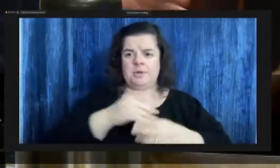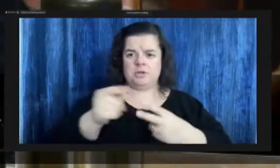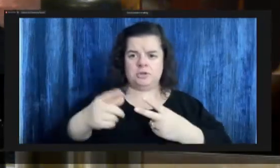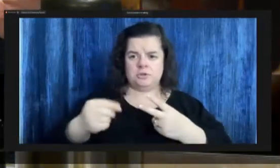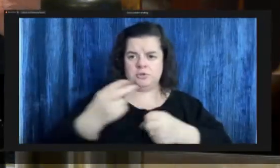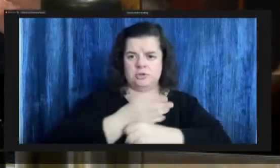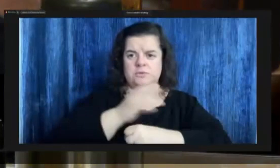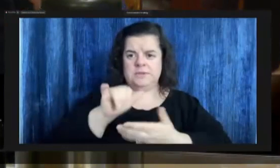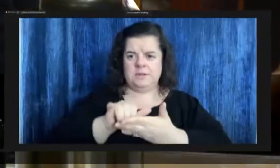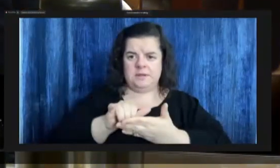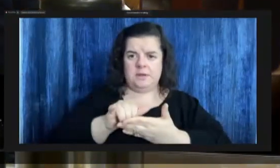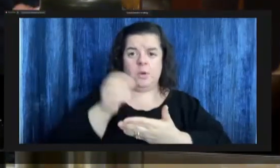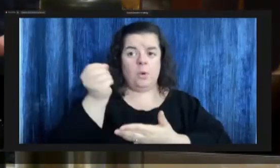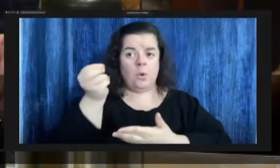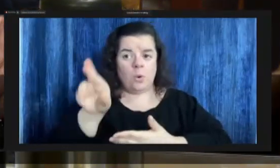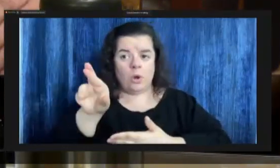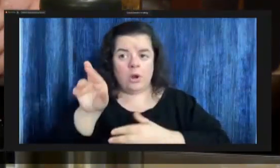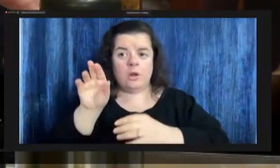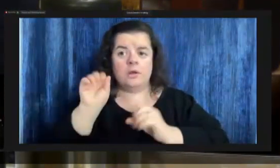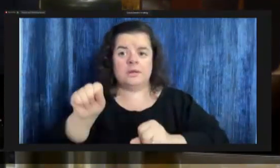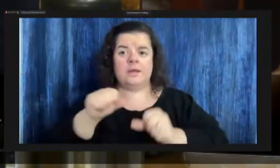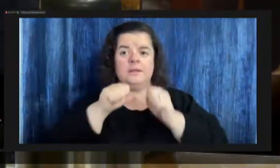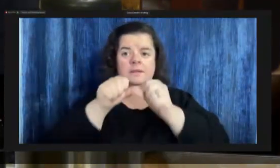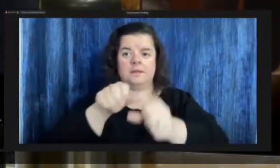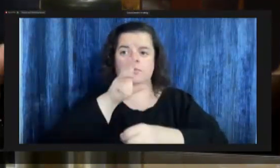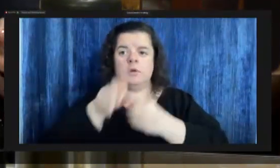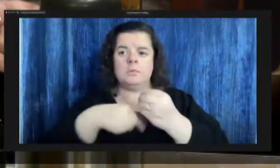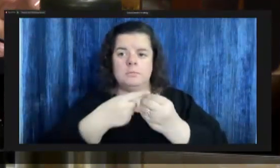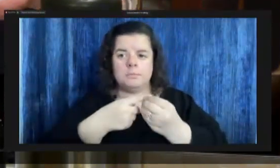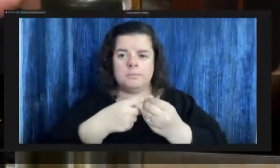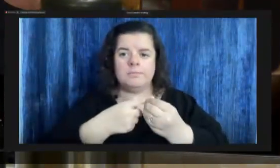that, or we continue to talk about,